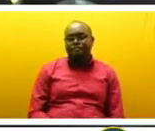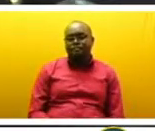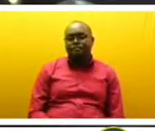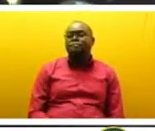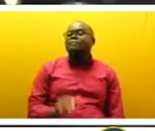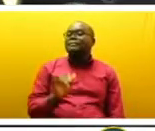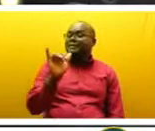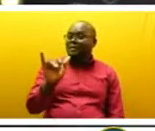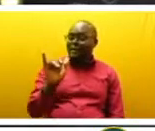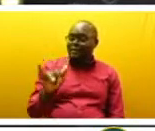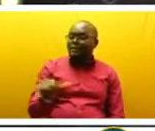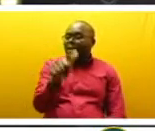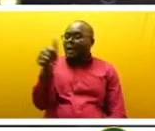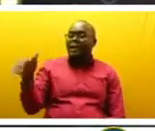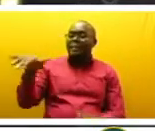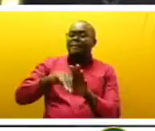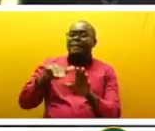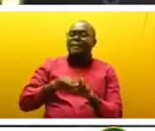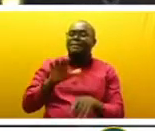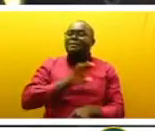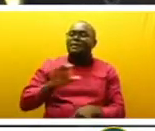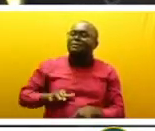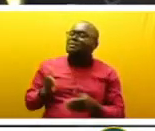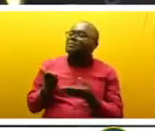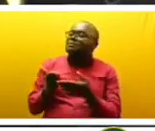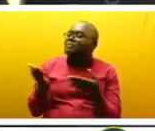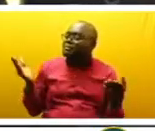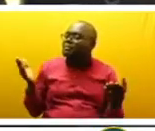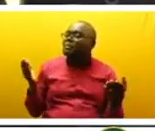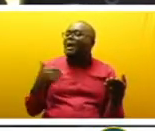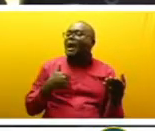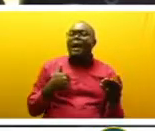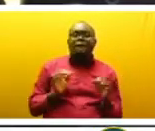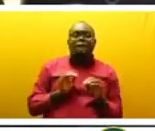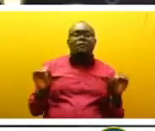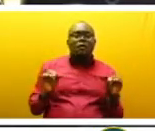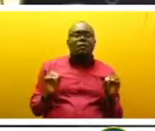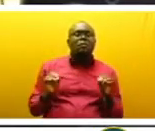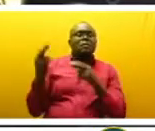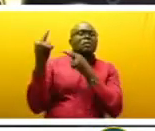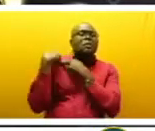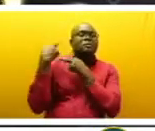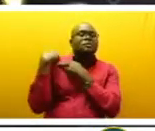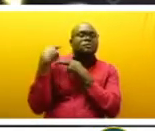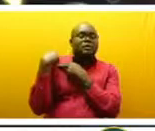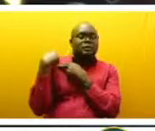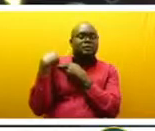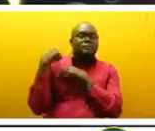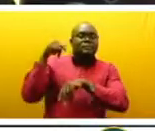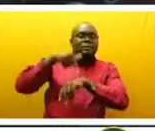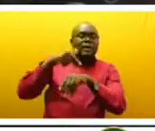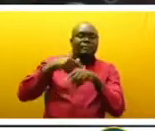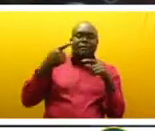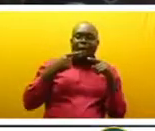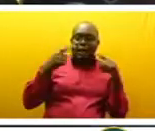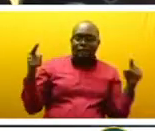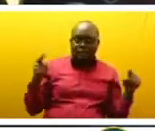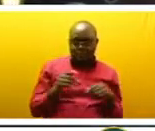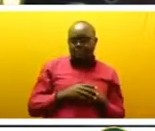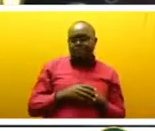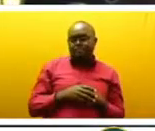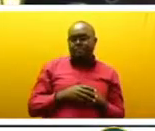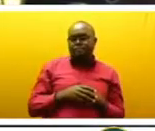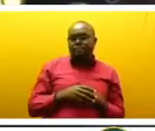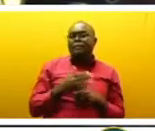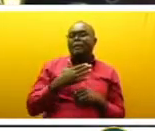That the rest of the members of the commission have absolutely no role whatsoever. I can quote